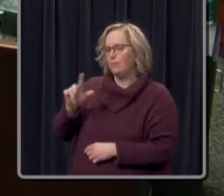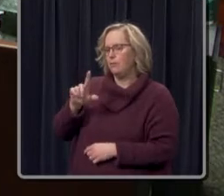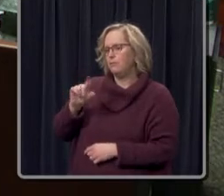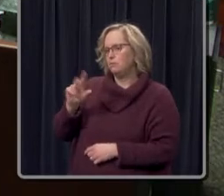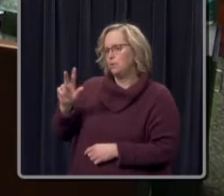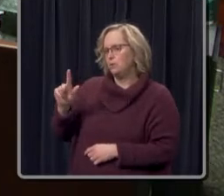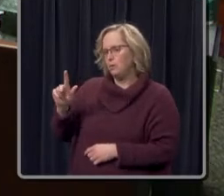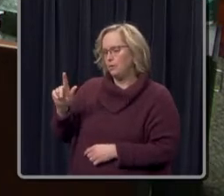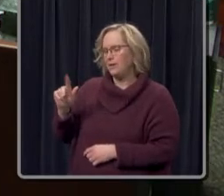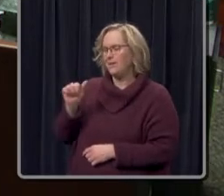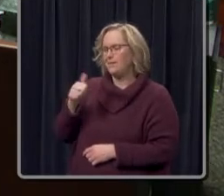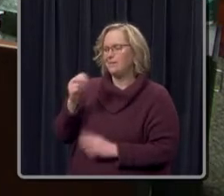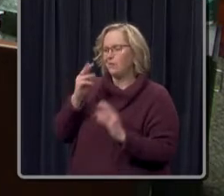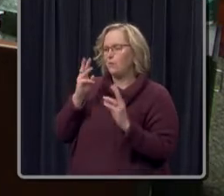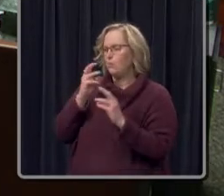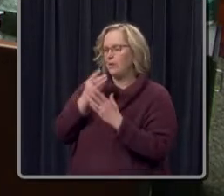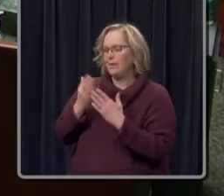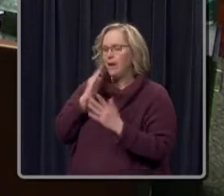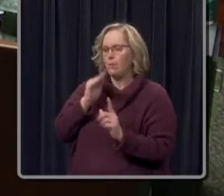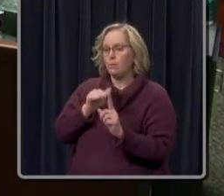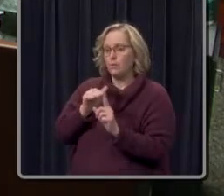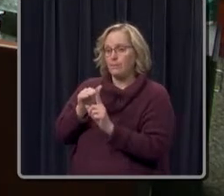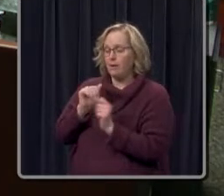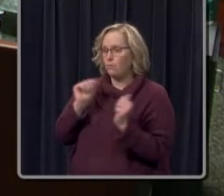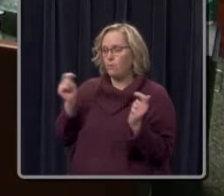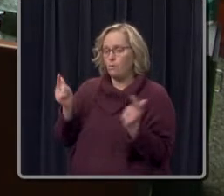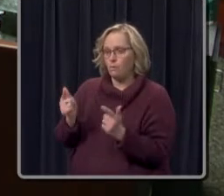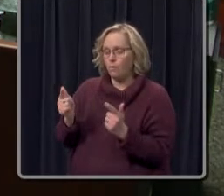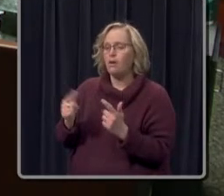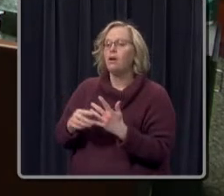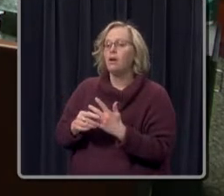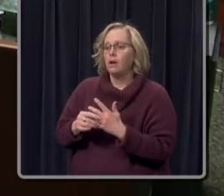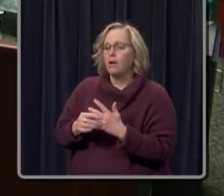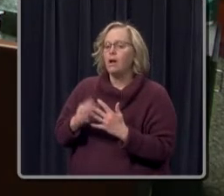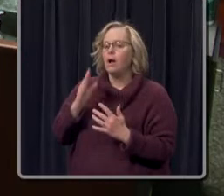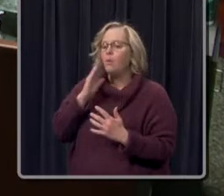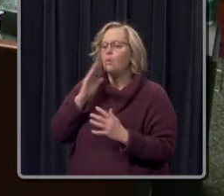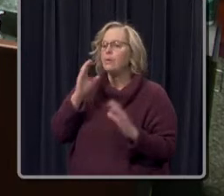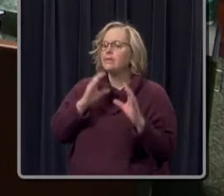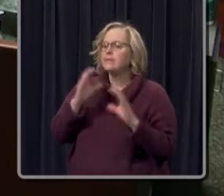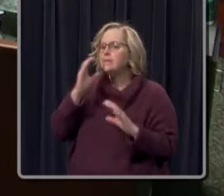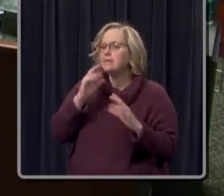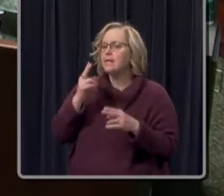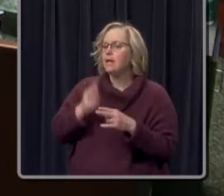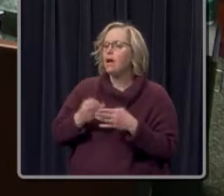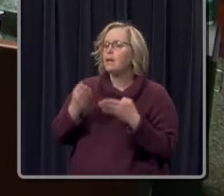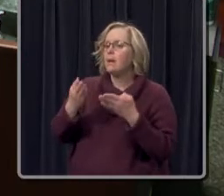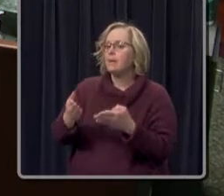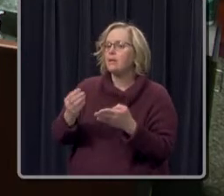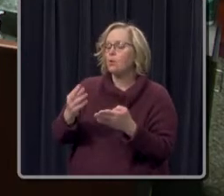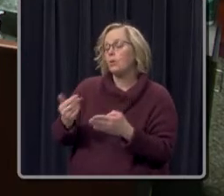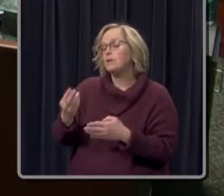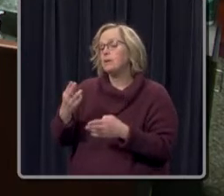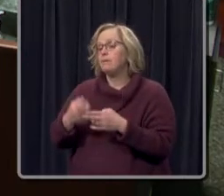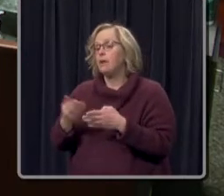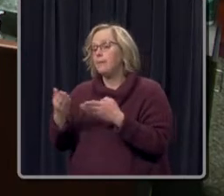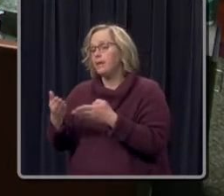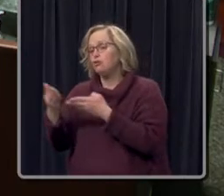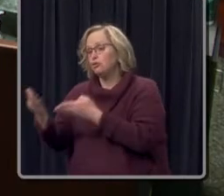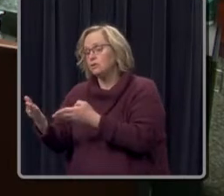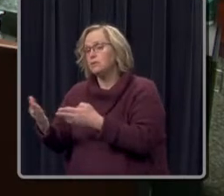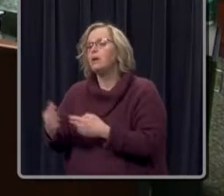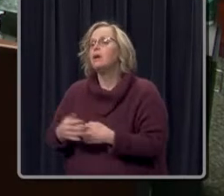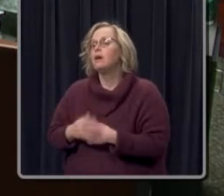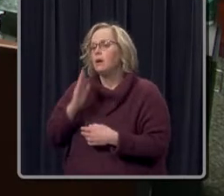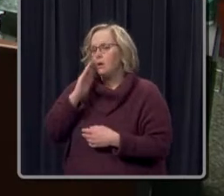another one of those weird ones, so I will remind everybody that we'll seek a nomination or nominations. We